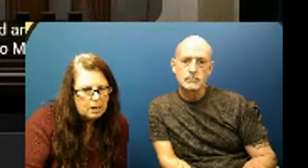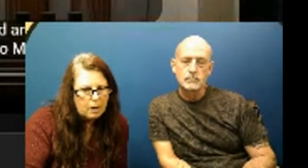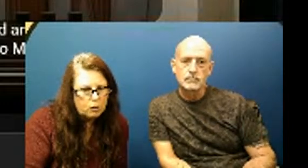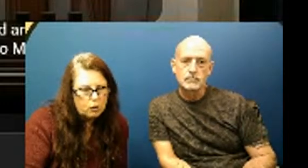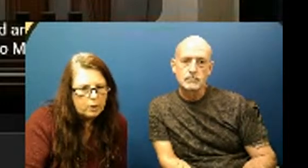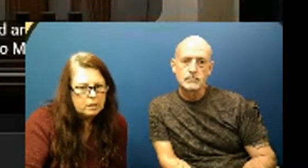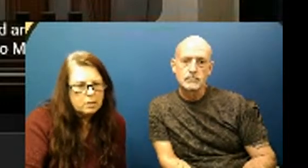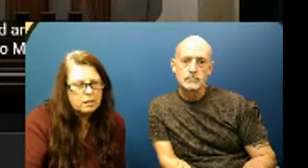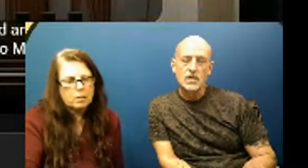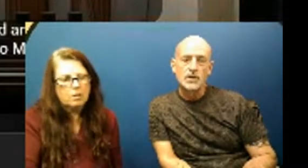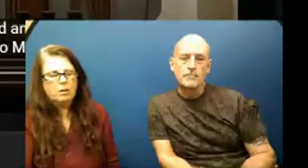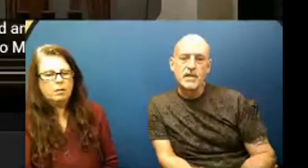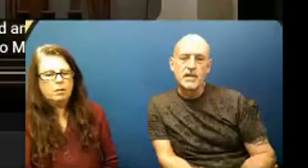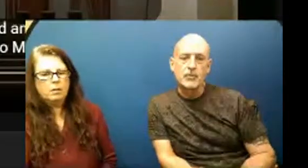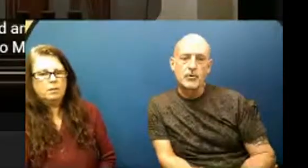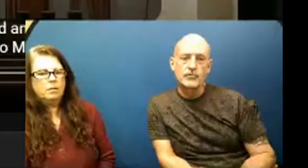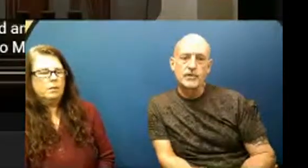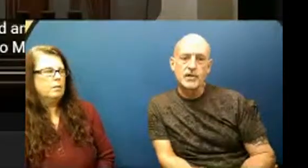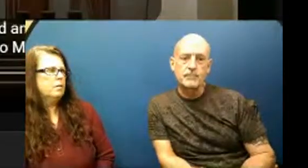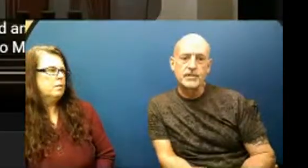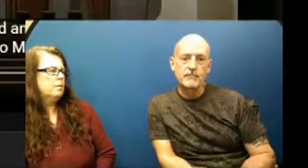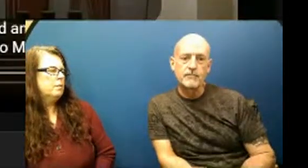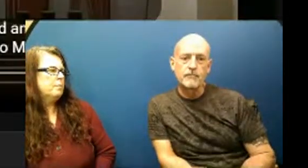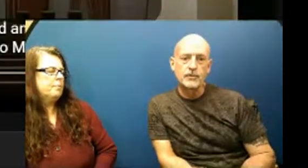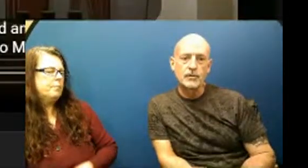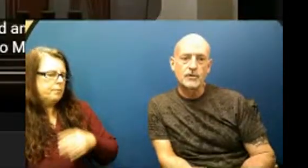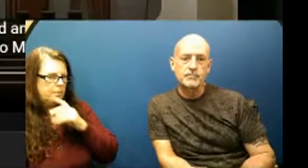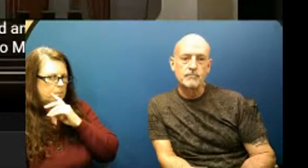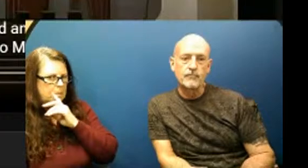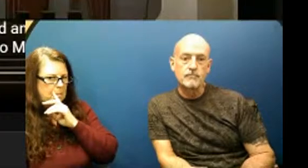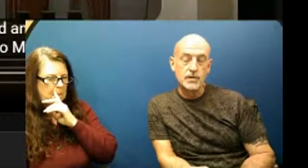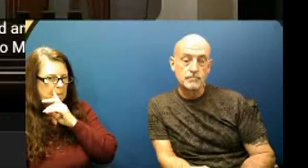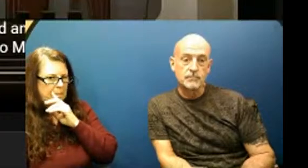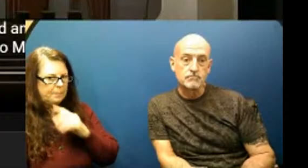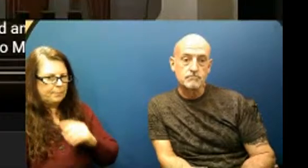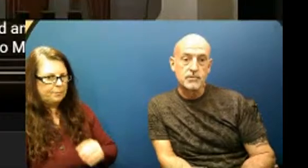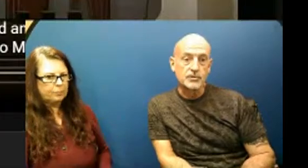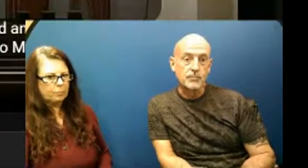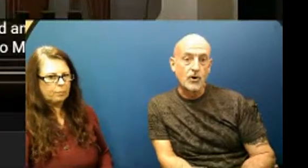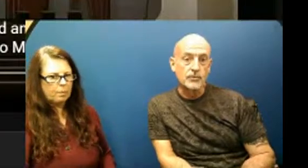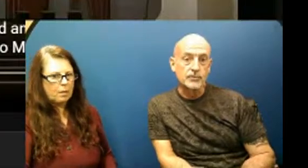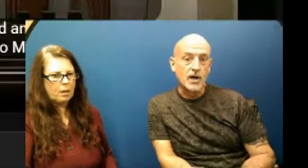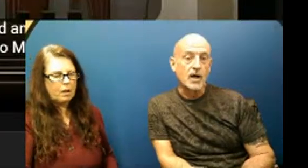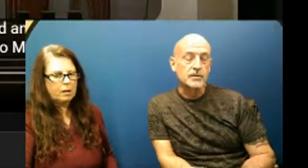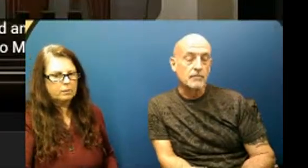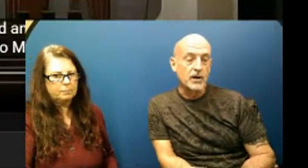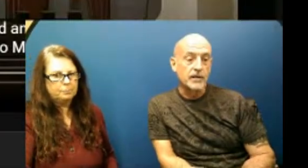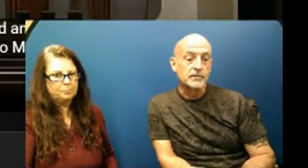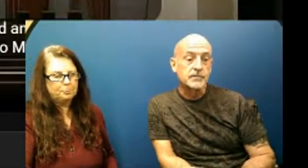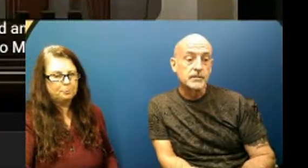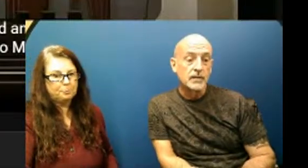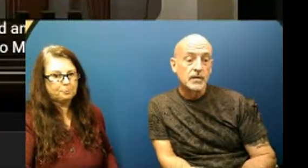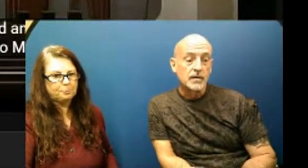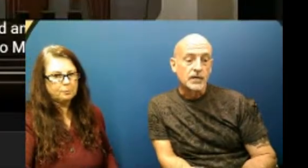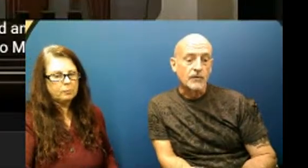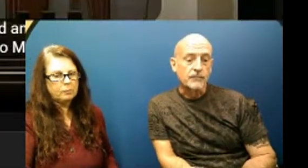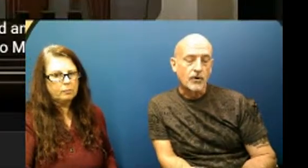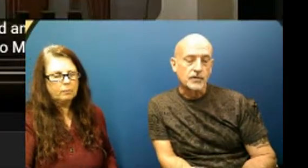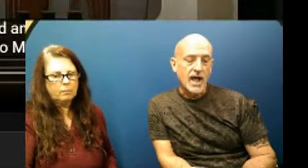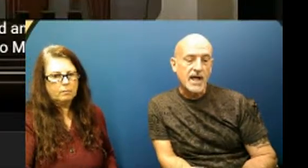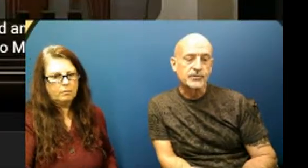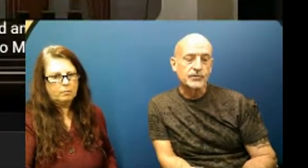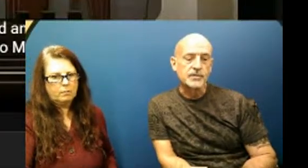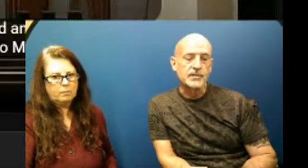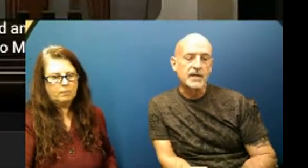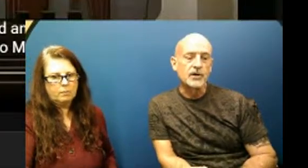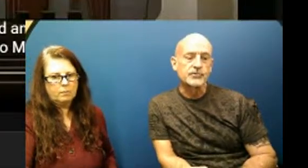Should be our choice. People who own the company, for the large part, are not Americans. They are